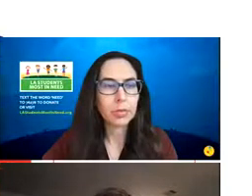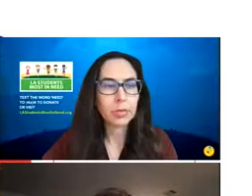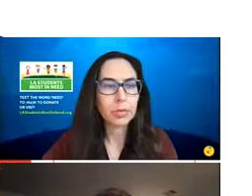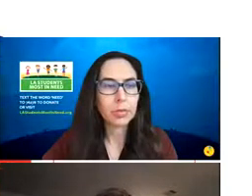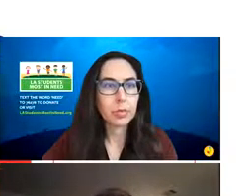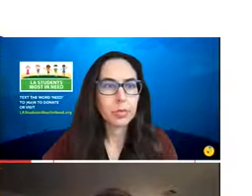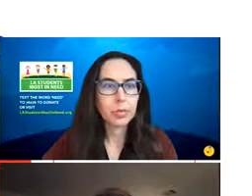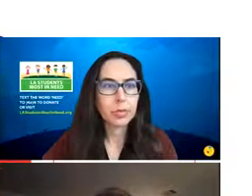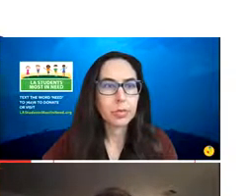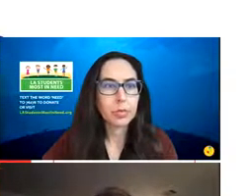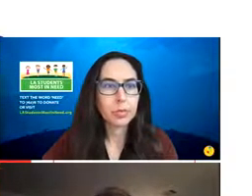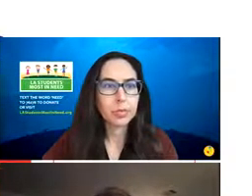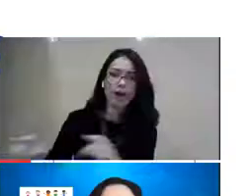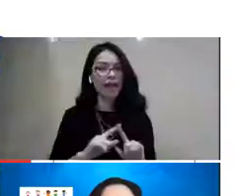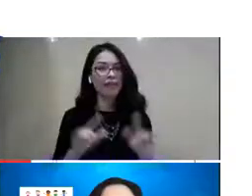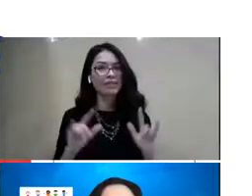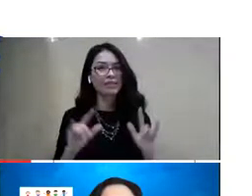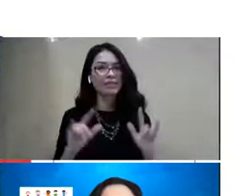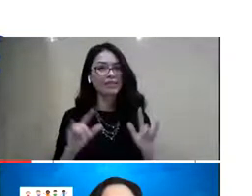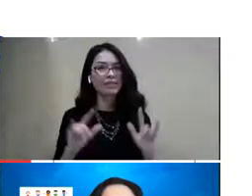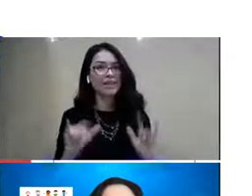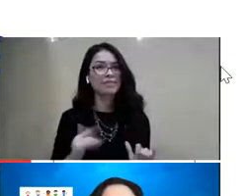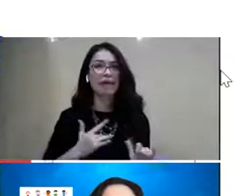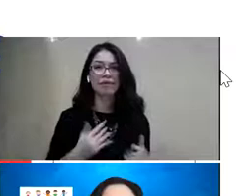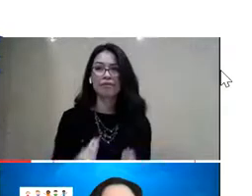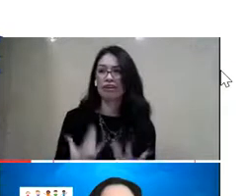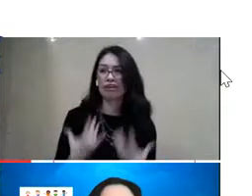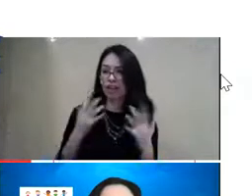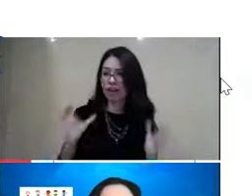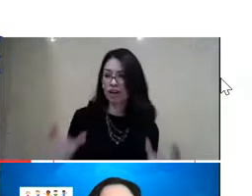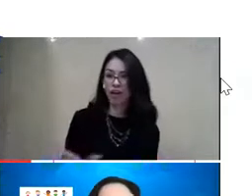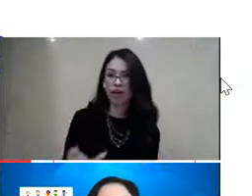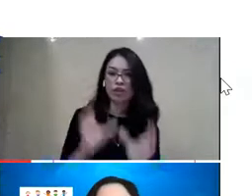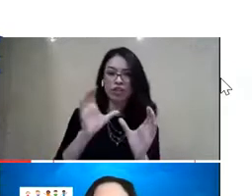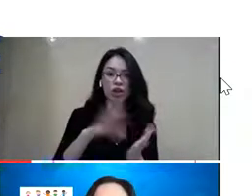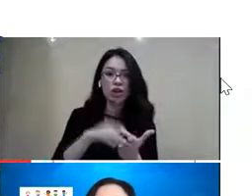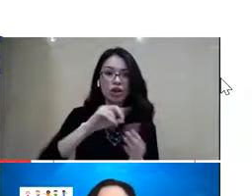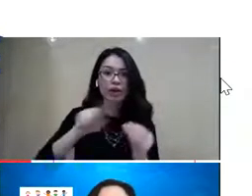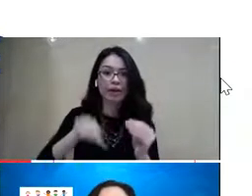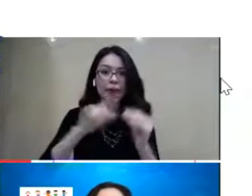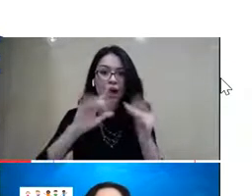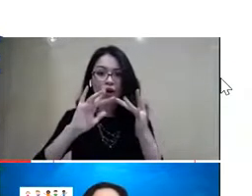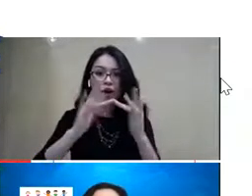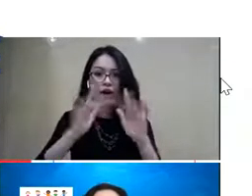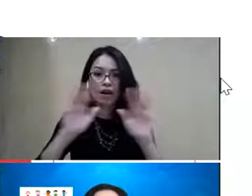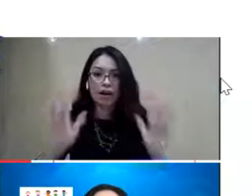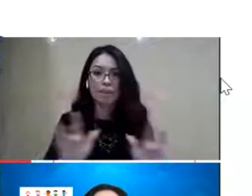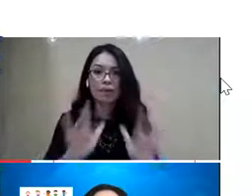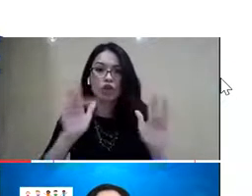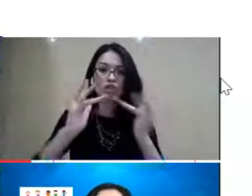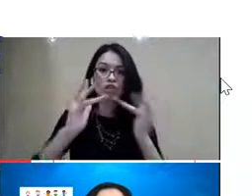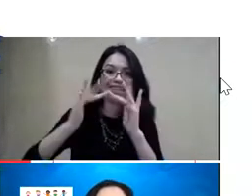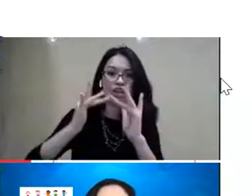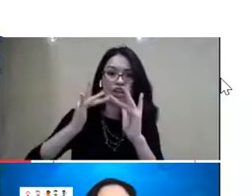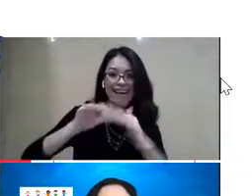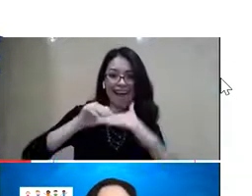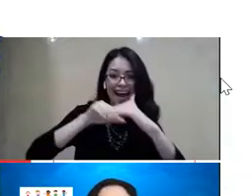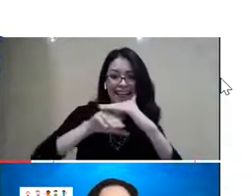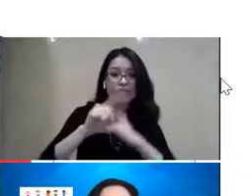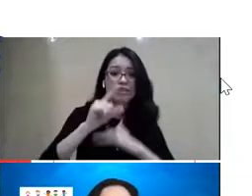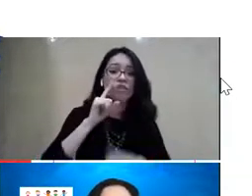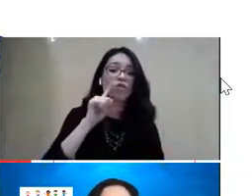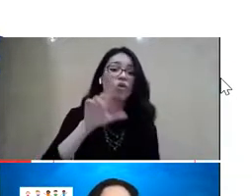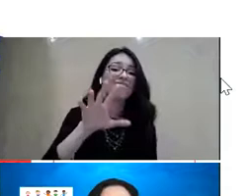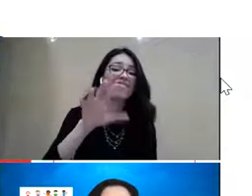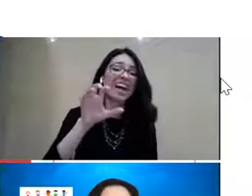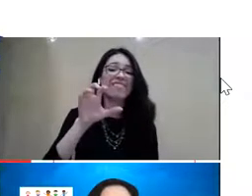the same time. Learning needs, computers and internet access for 500,000 students. The